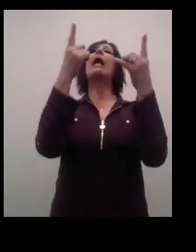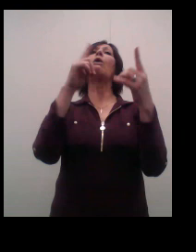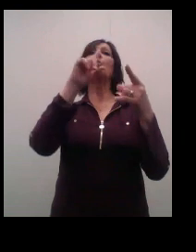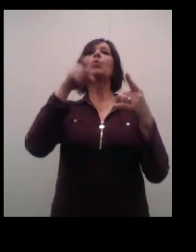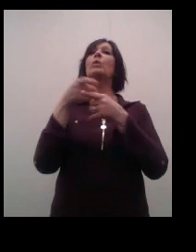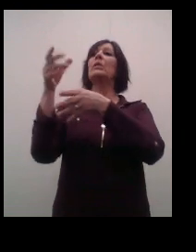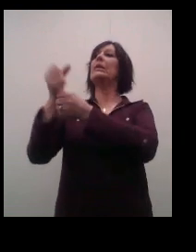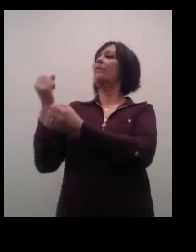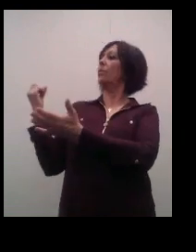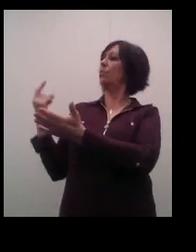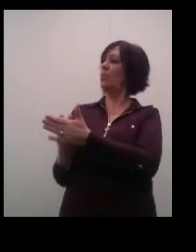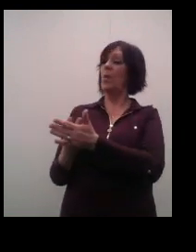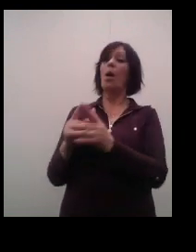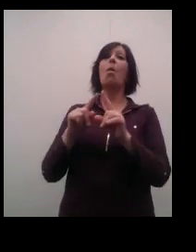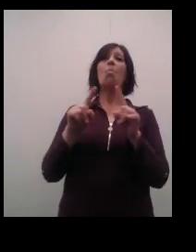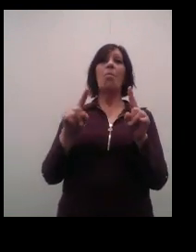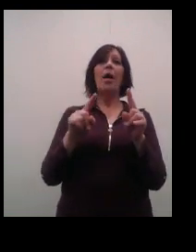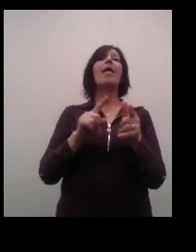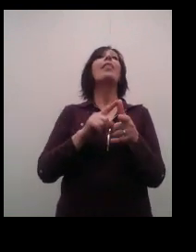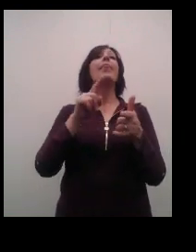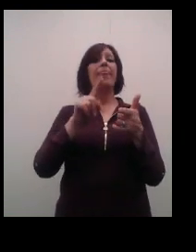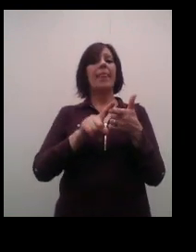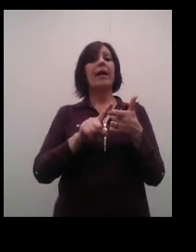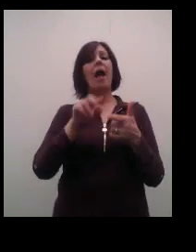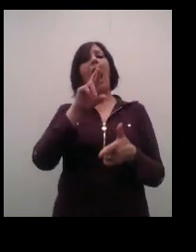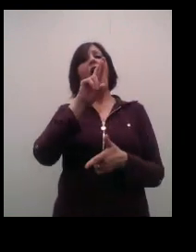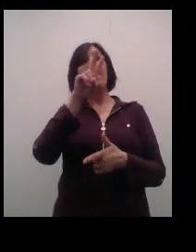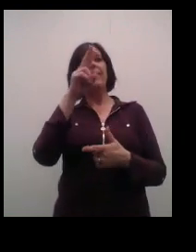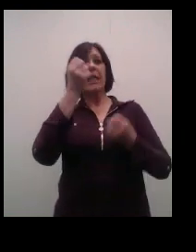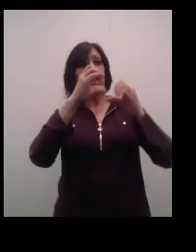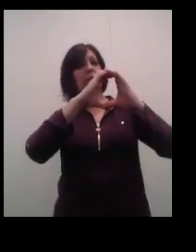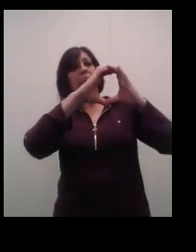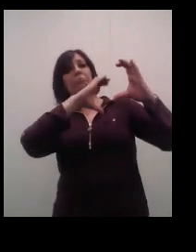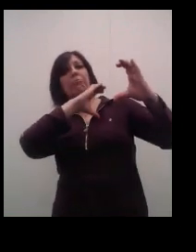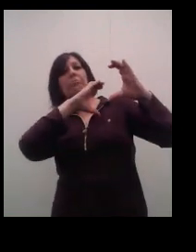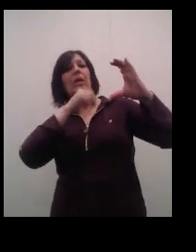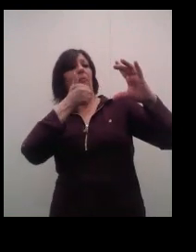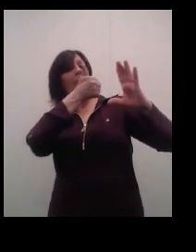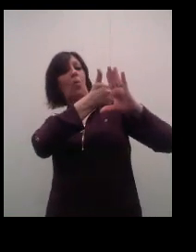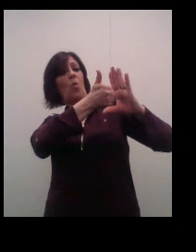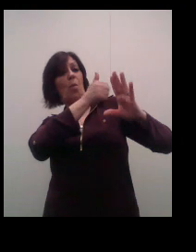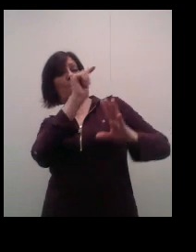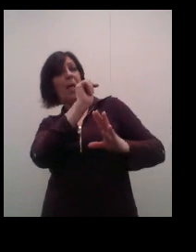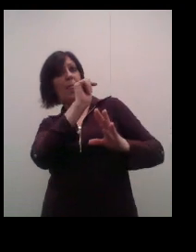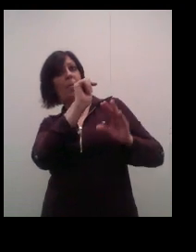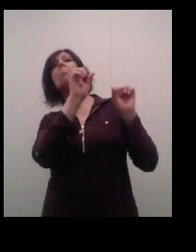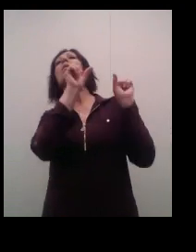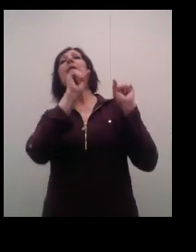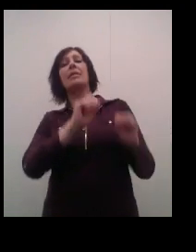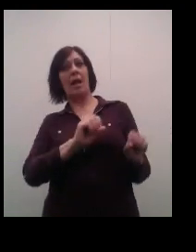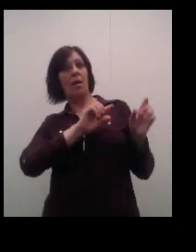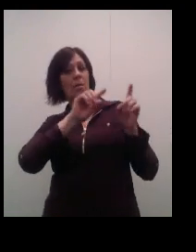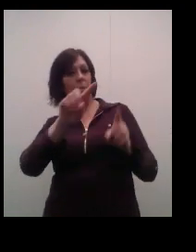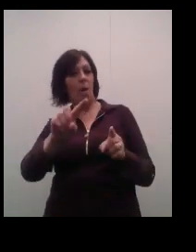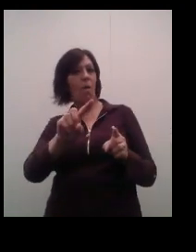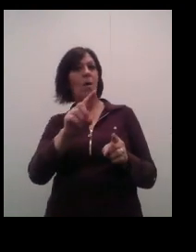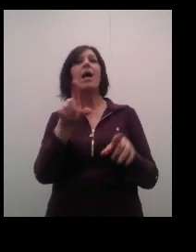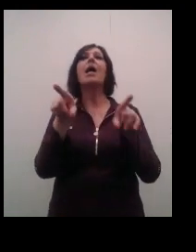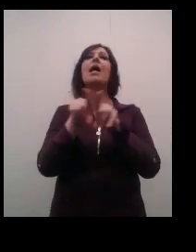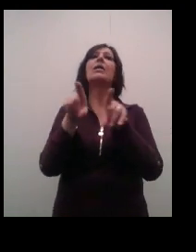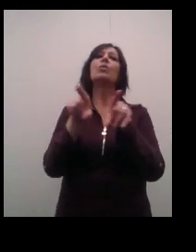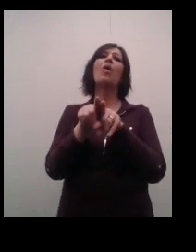receive it. But once it's received, then recreational vehicles that have their own bathroom facilities included therein, as well